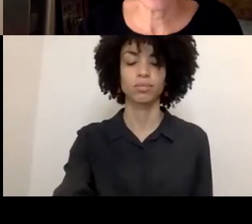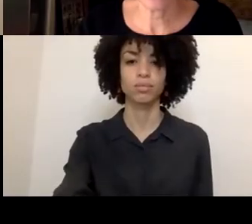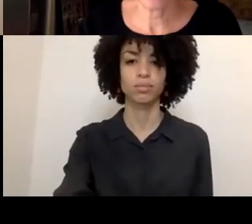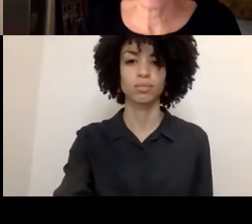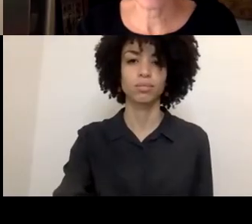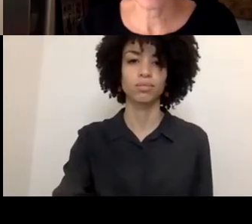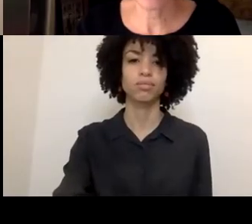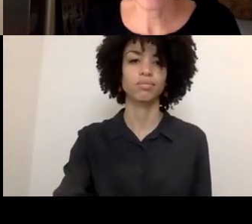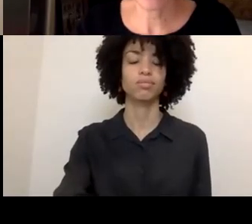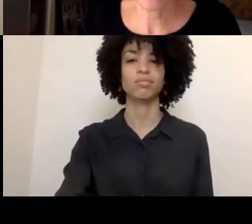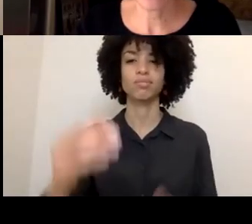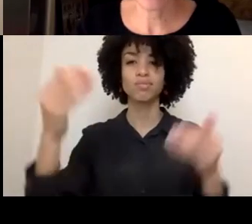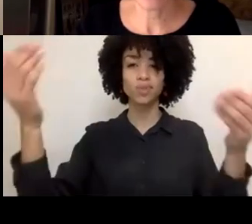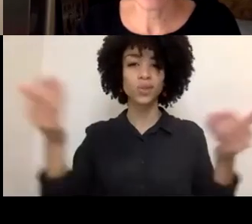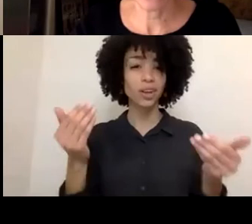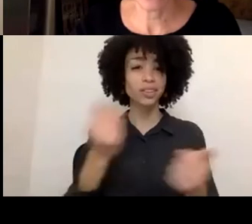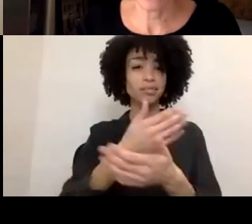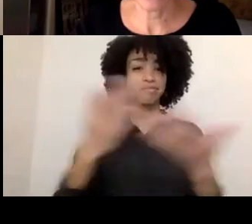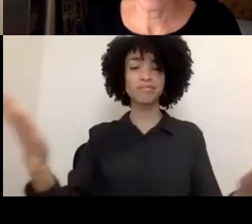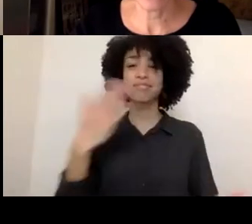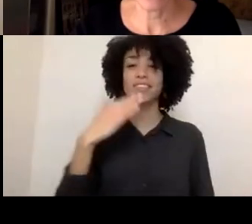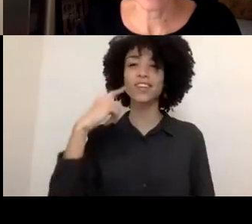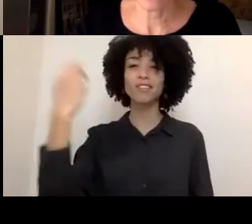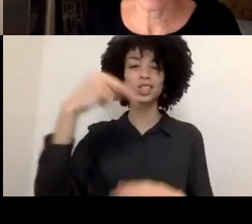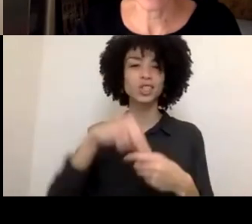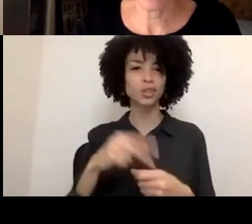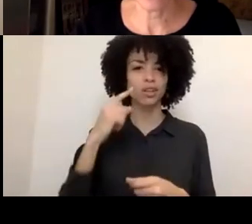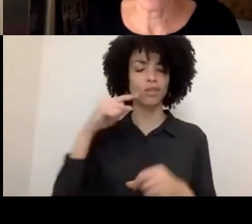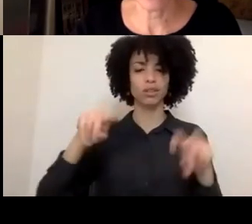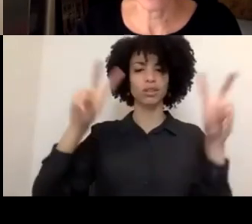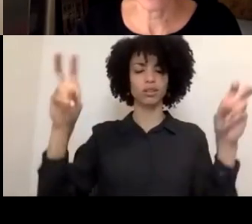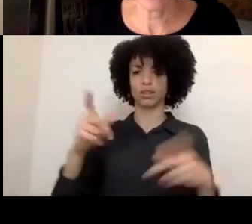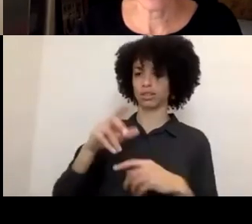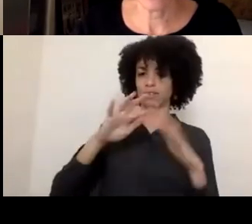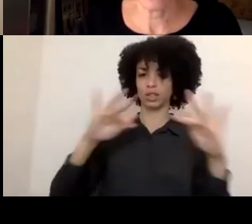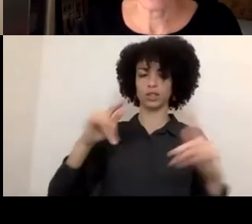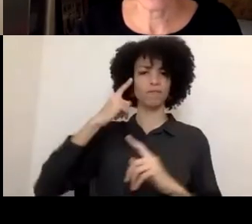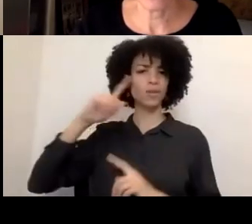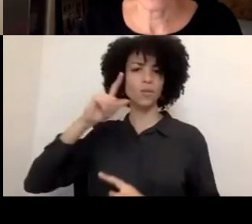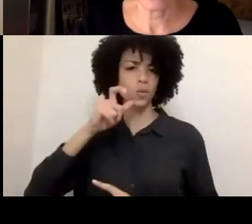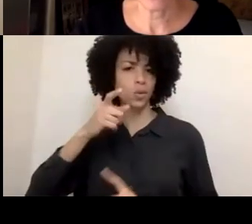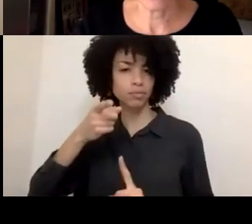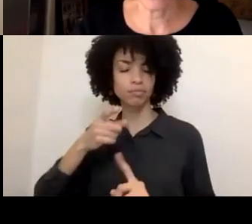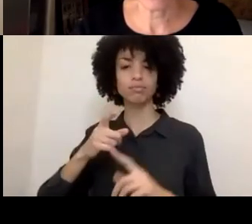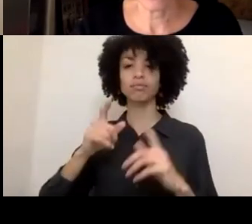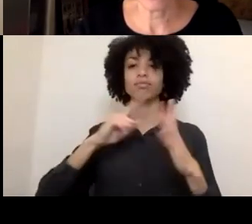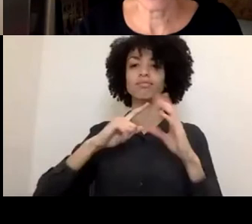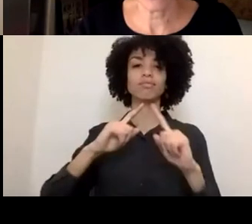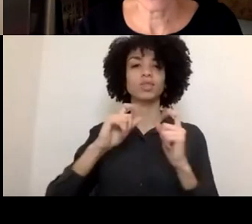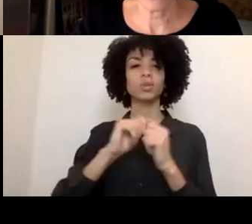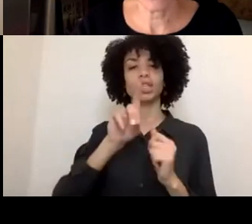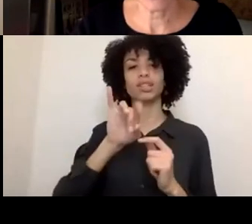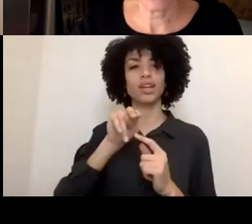Welcome, everybody. Thank you for joining us tonight for Who is Diversity For? A conversation with Deanna Abadi, Andy